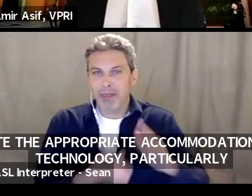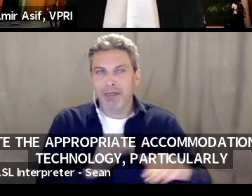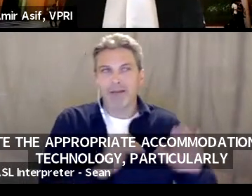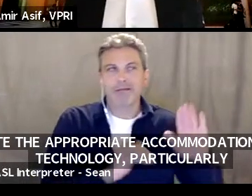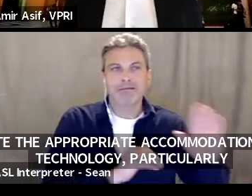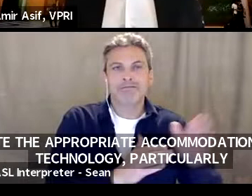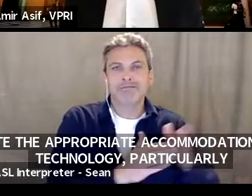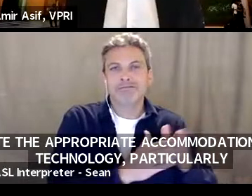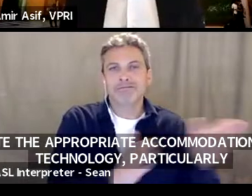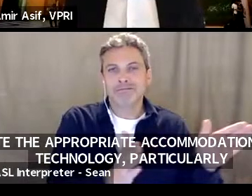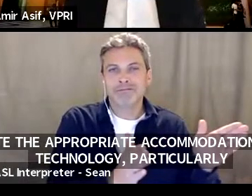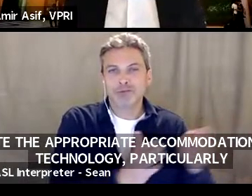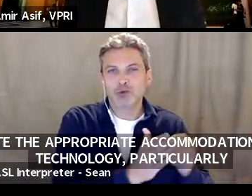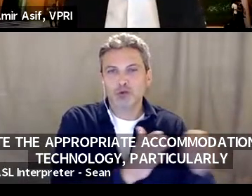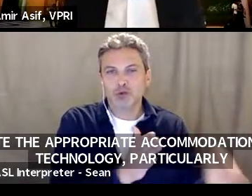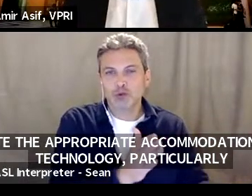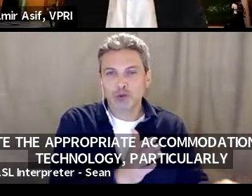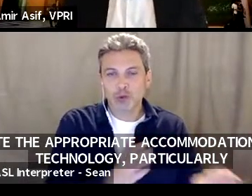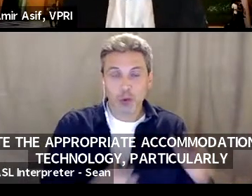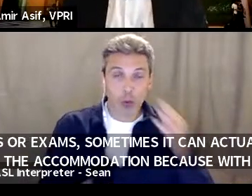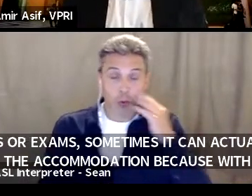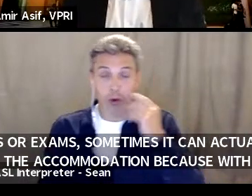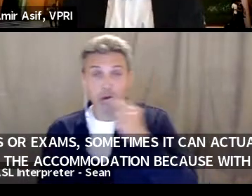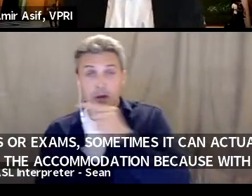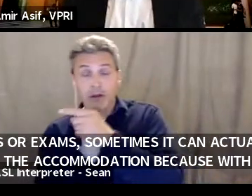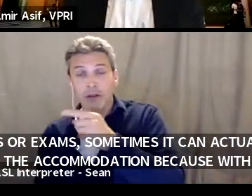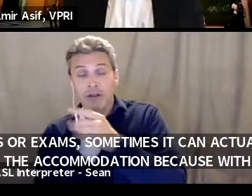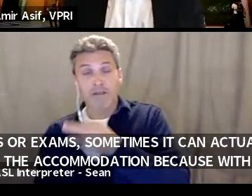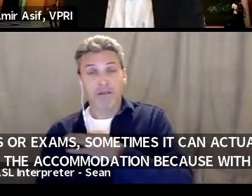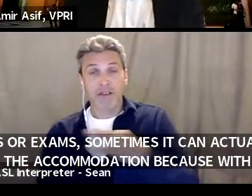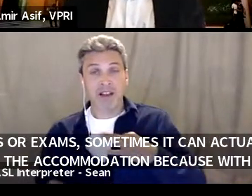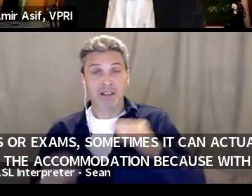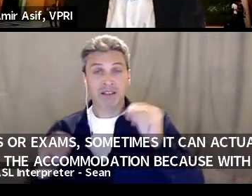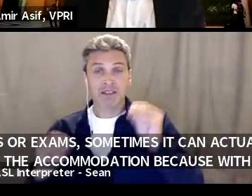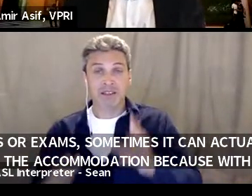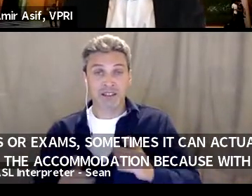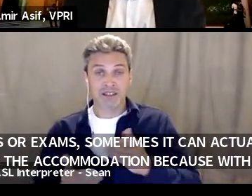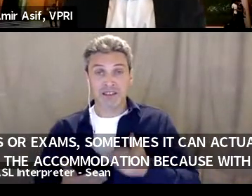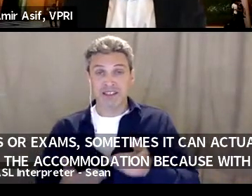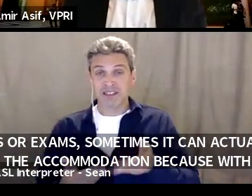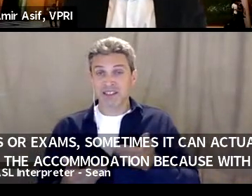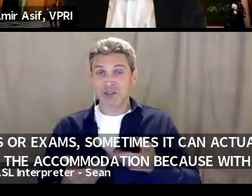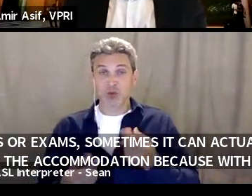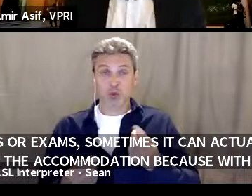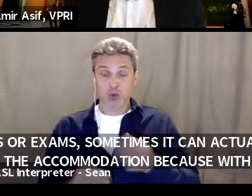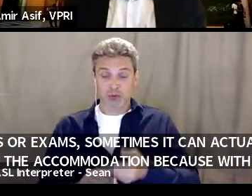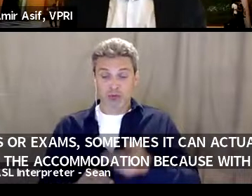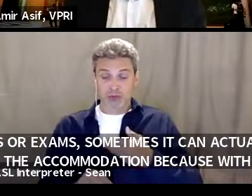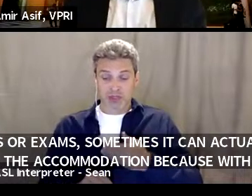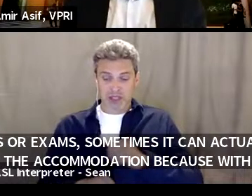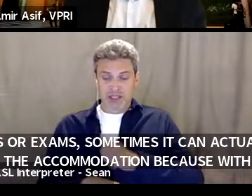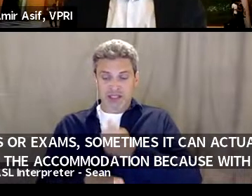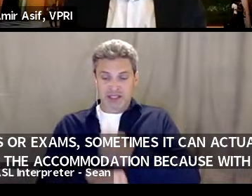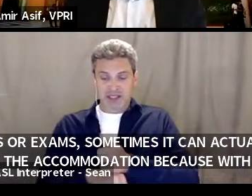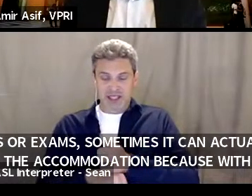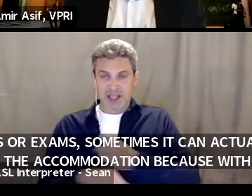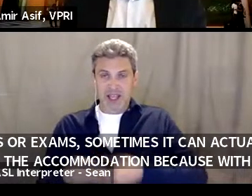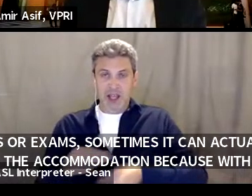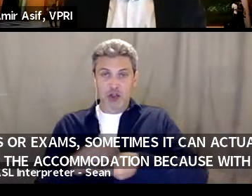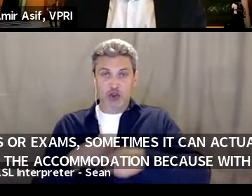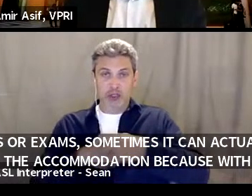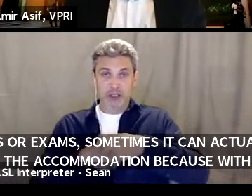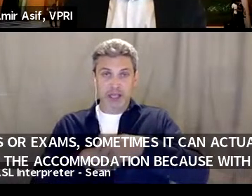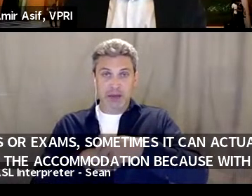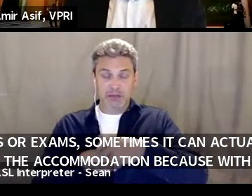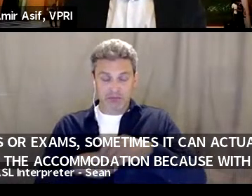the faculty member can set the additional time in advance, and the student does not have to write